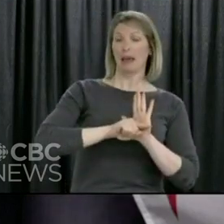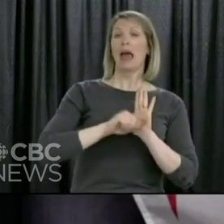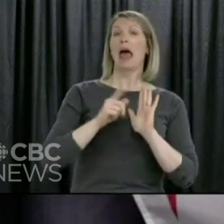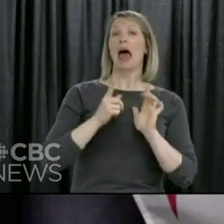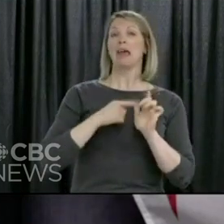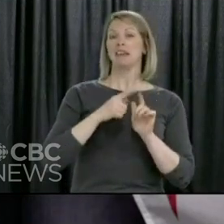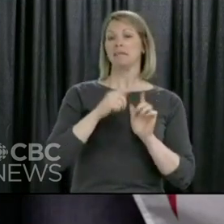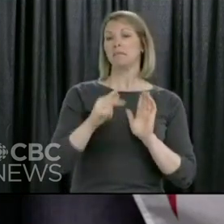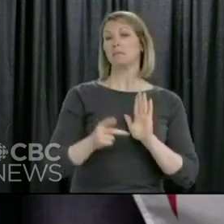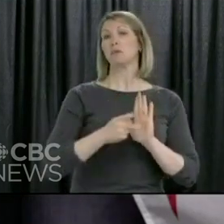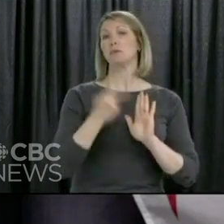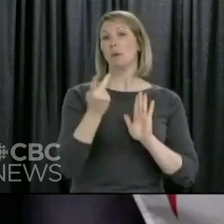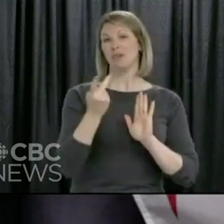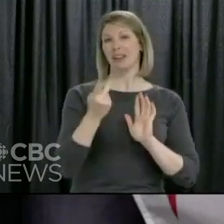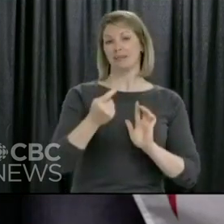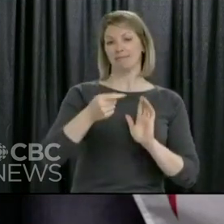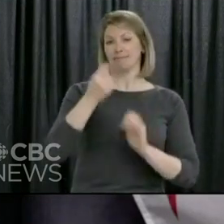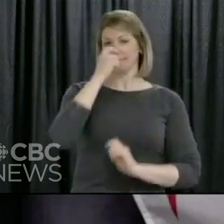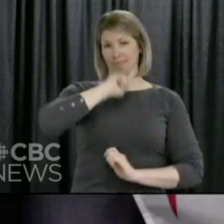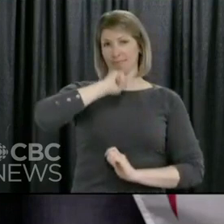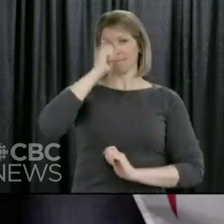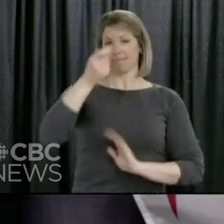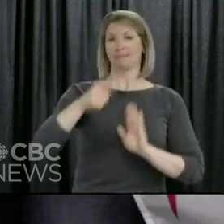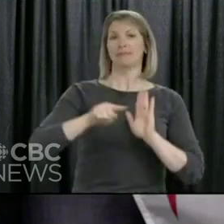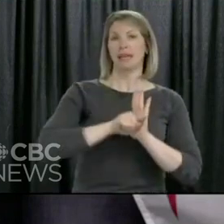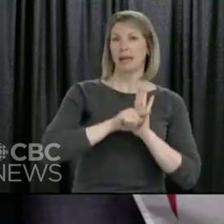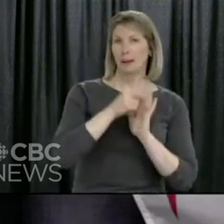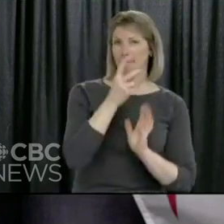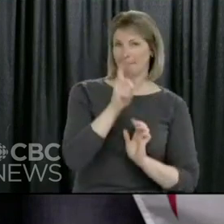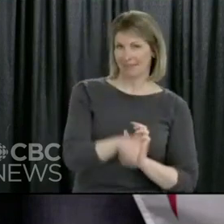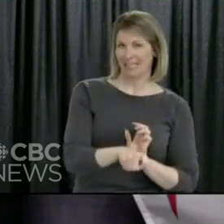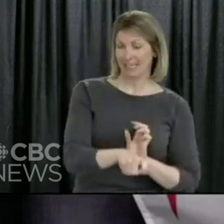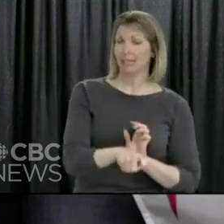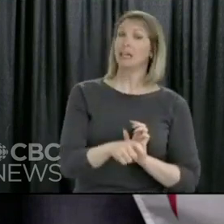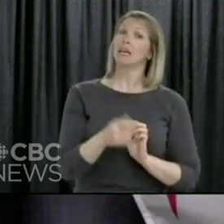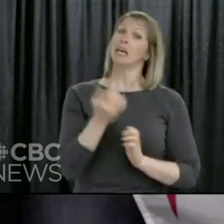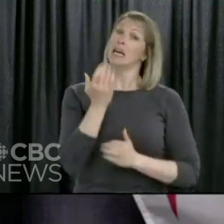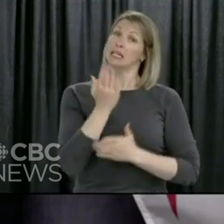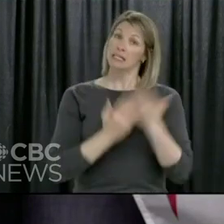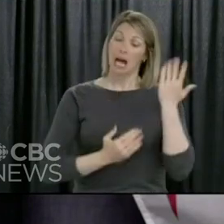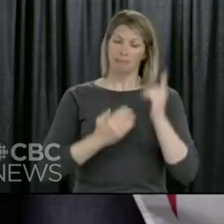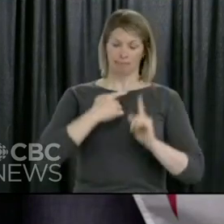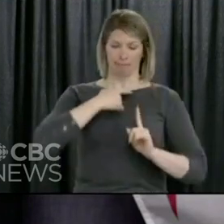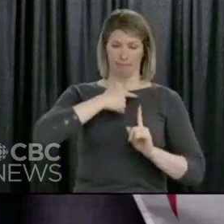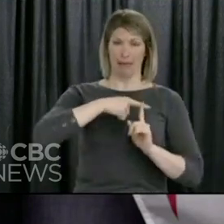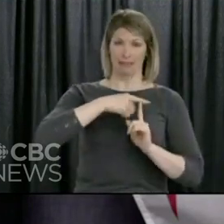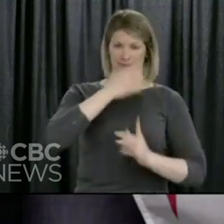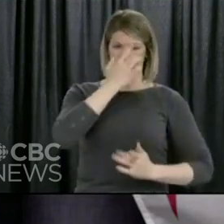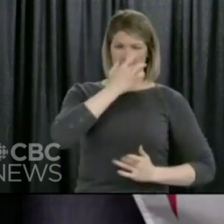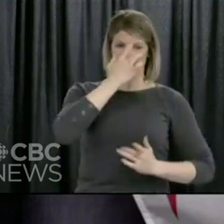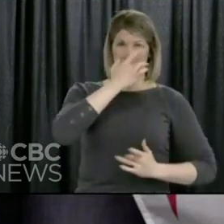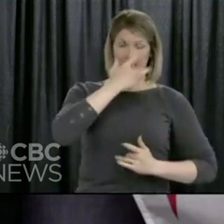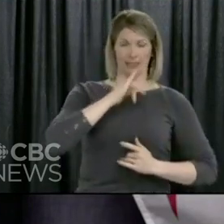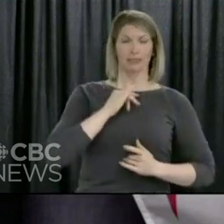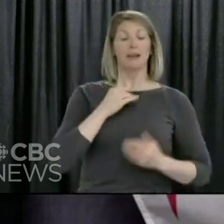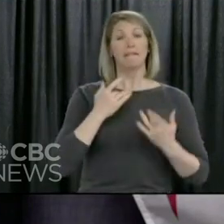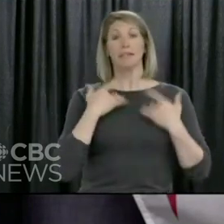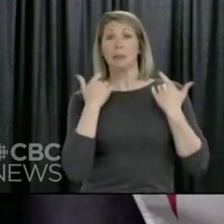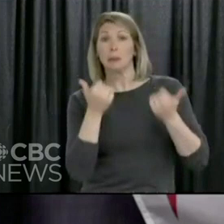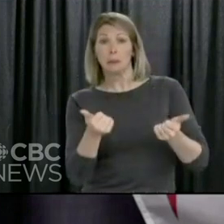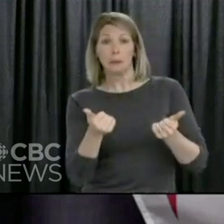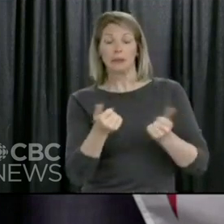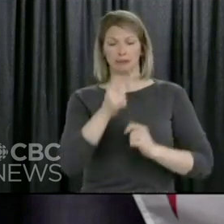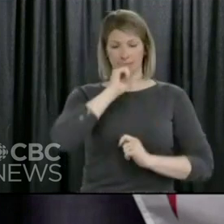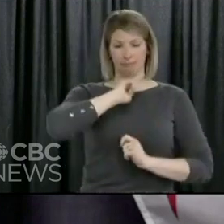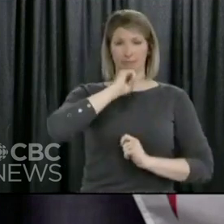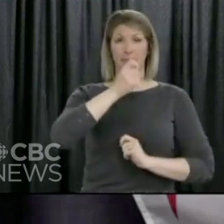disease, they can shed the virus for quite some time, and it may take a while for them to have 2 negative tests